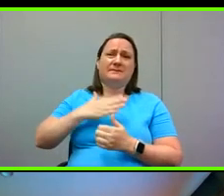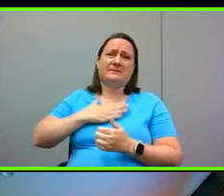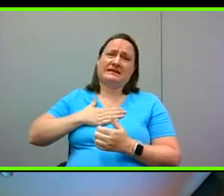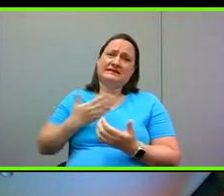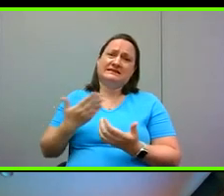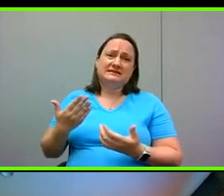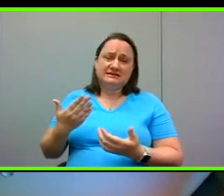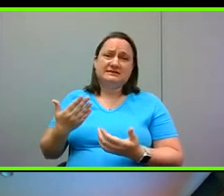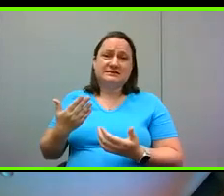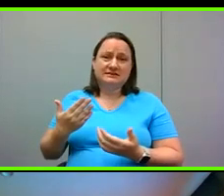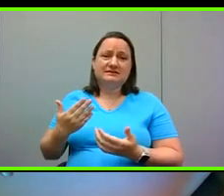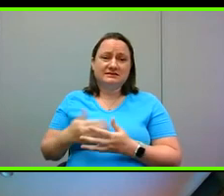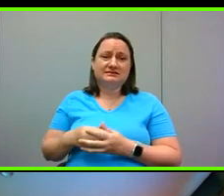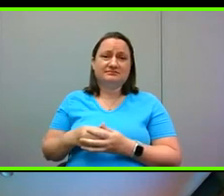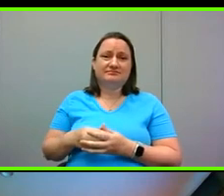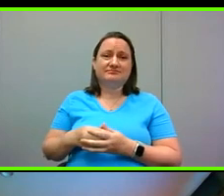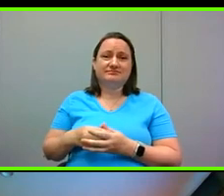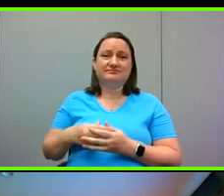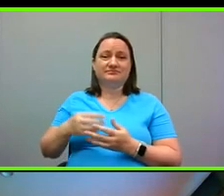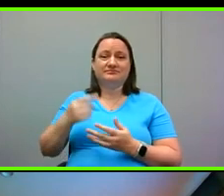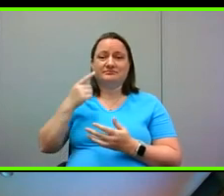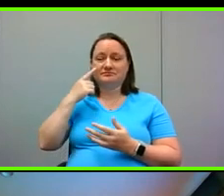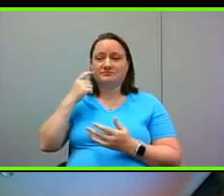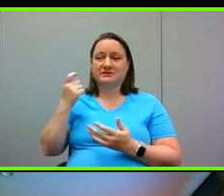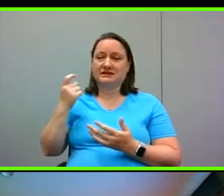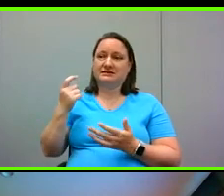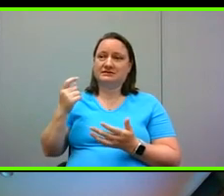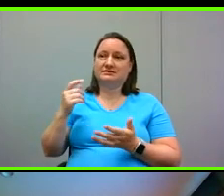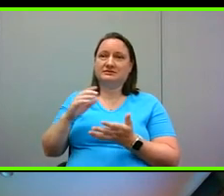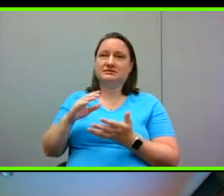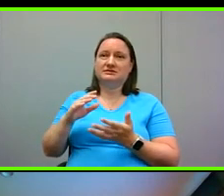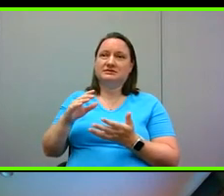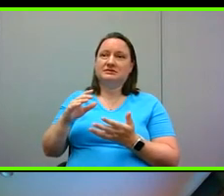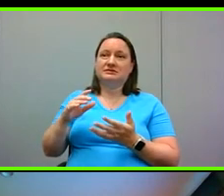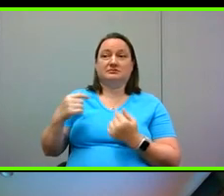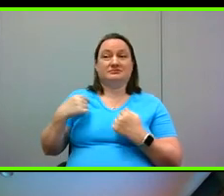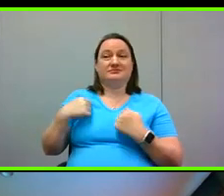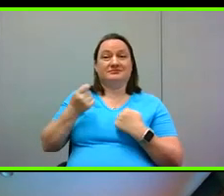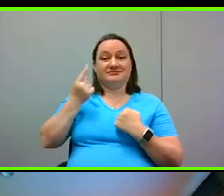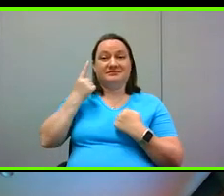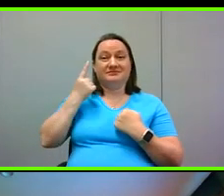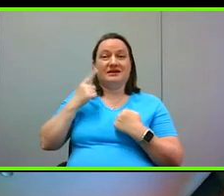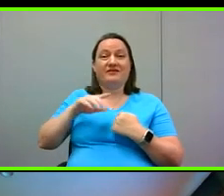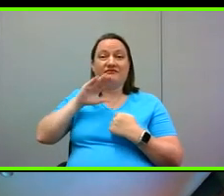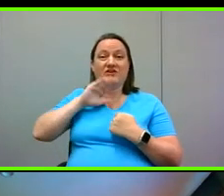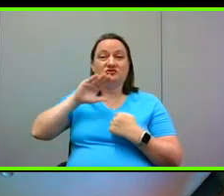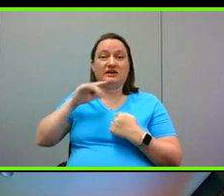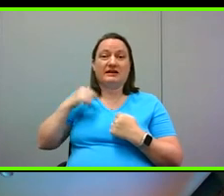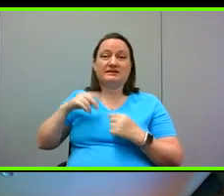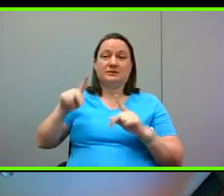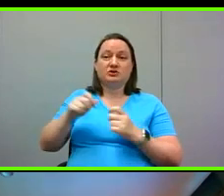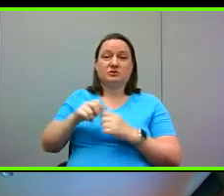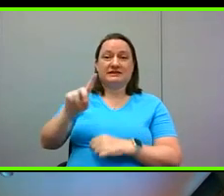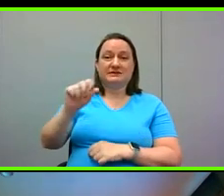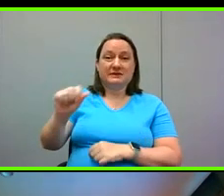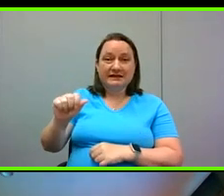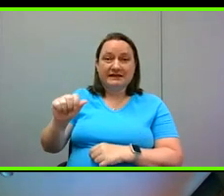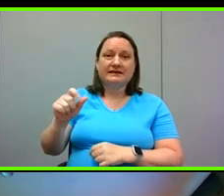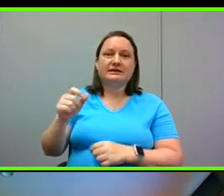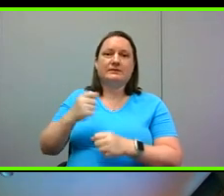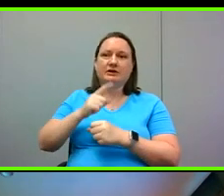the college ends of things, it's been frustrating as someone with a disability not making sure they get their